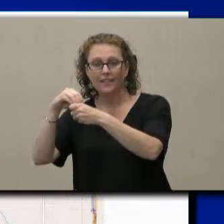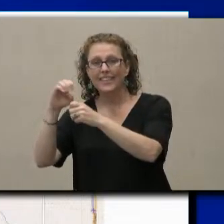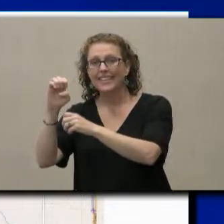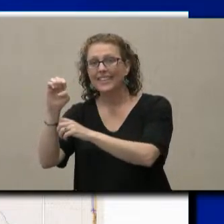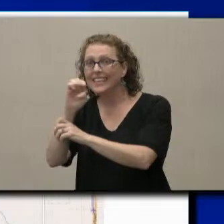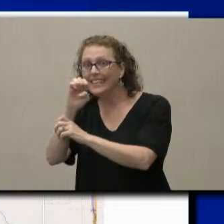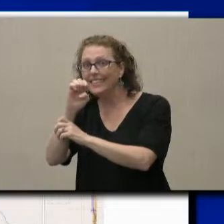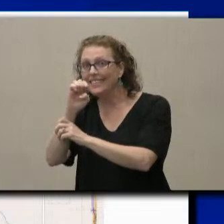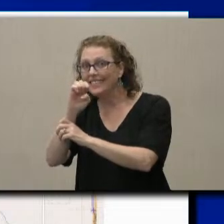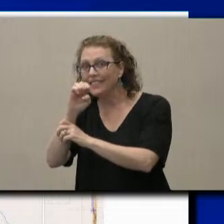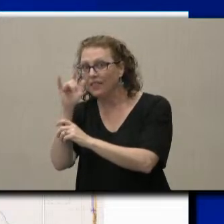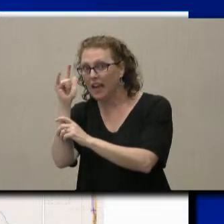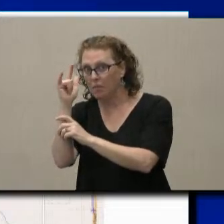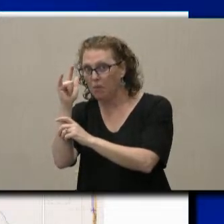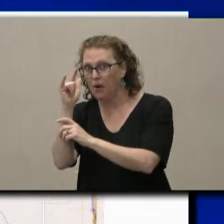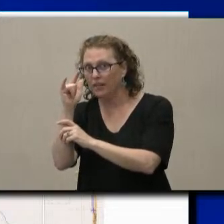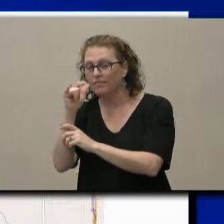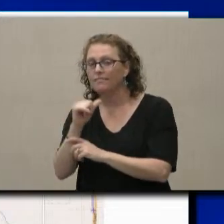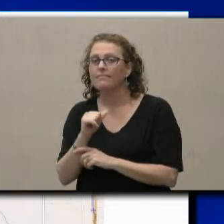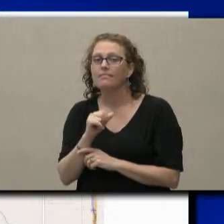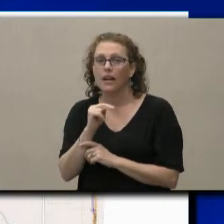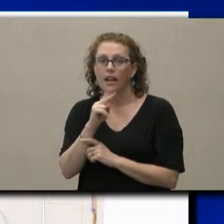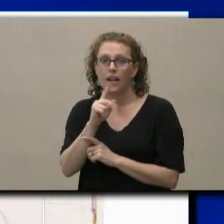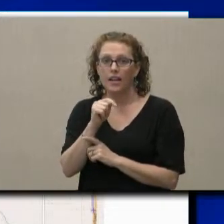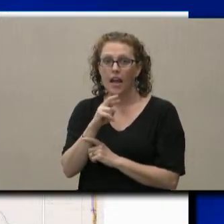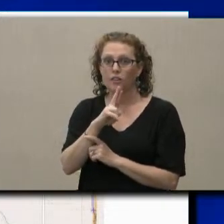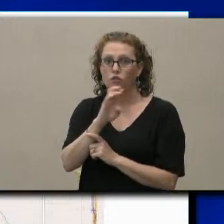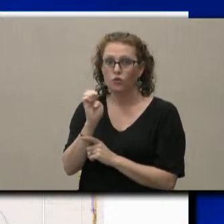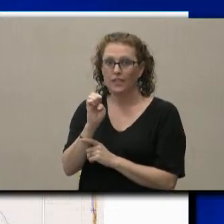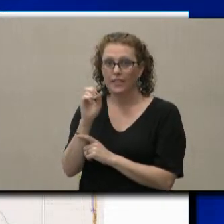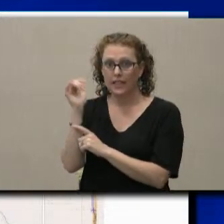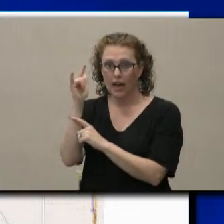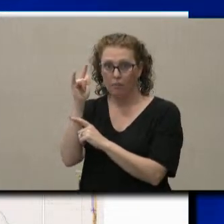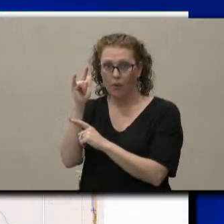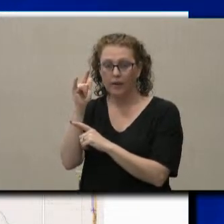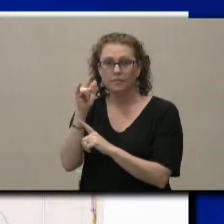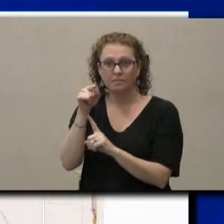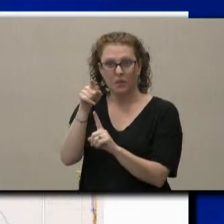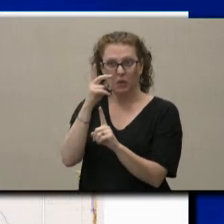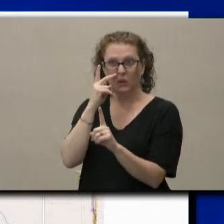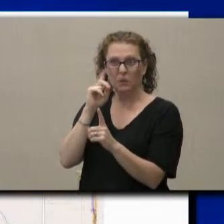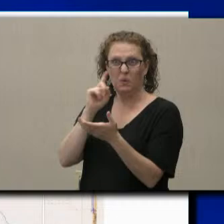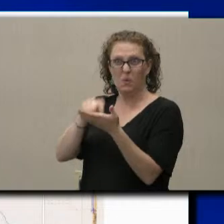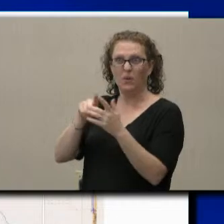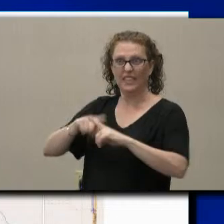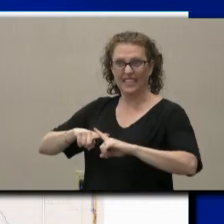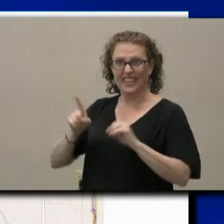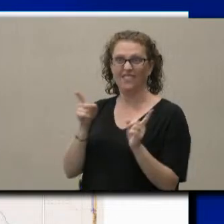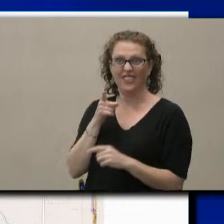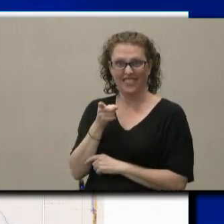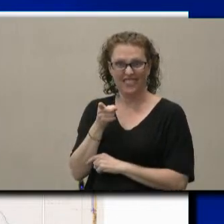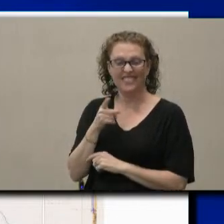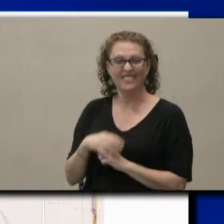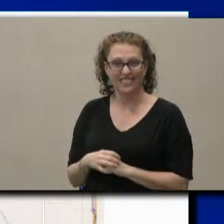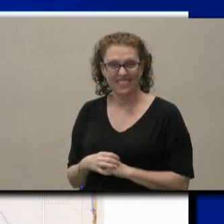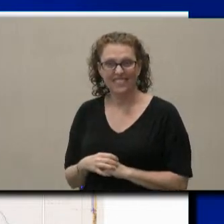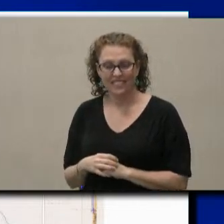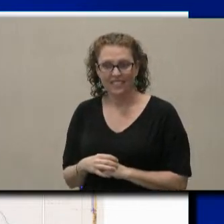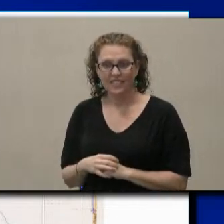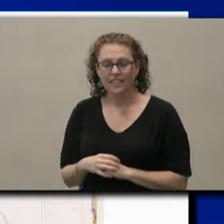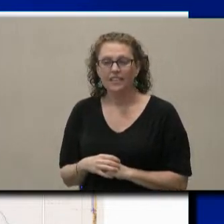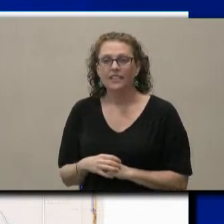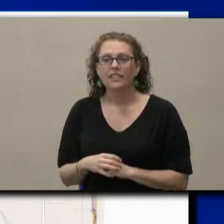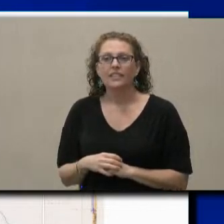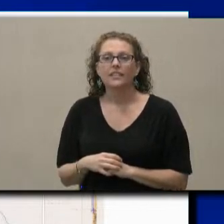Tree Airport. So that is a difference that you'll see here between the existing district